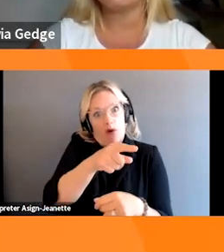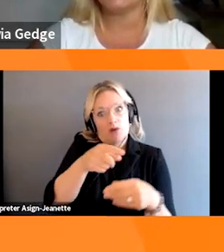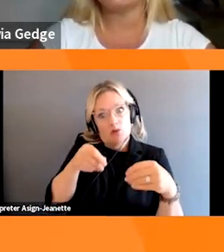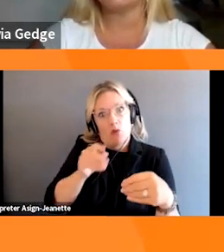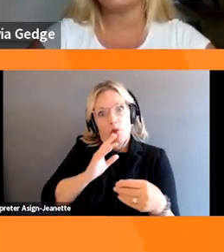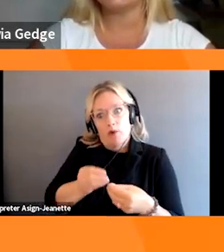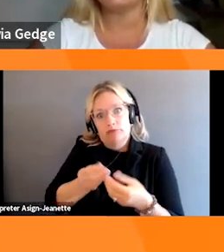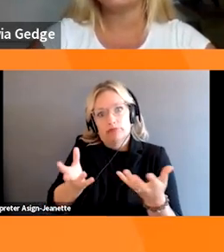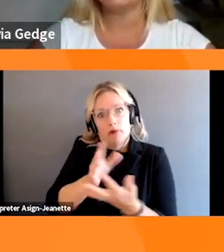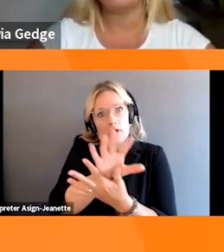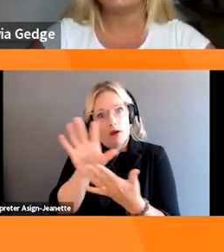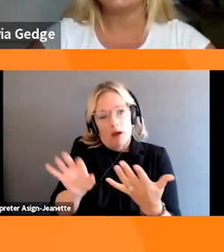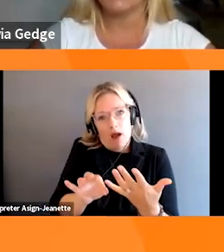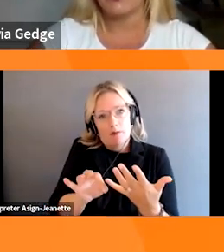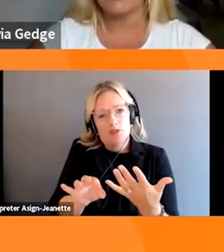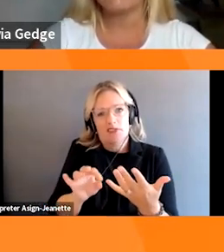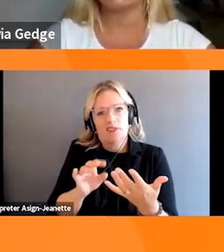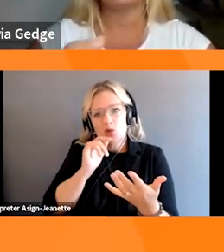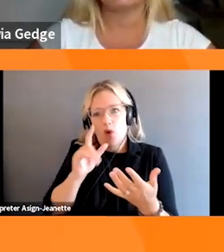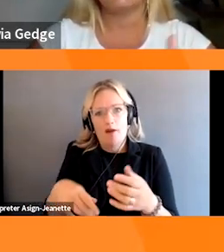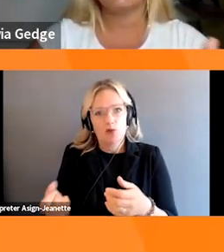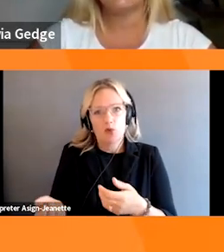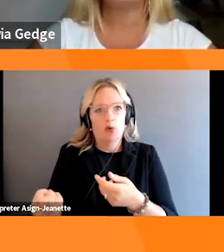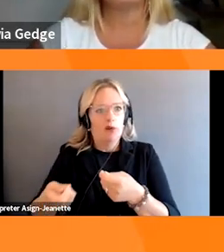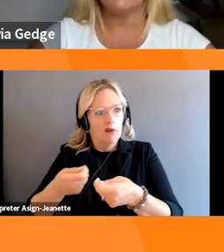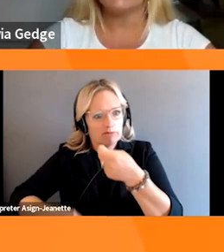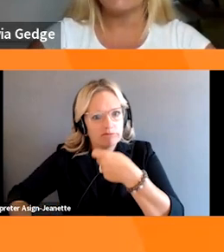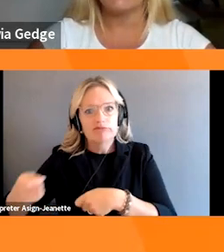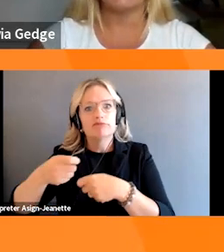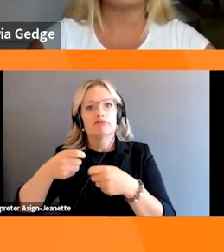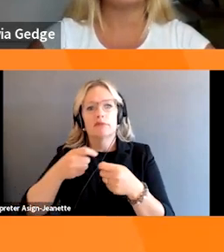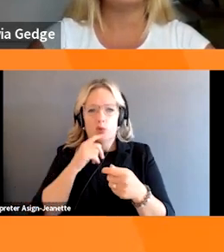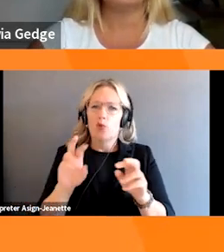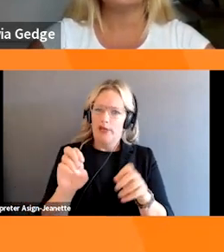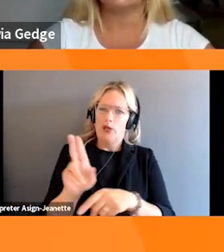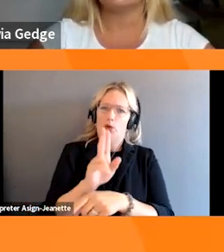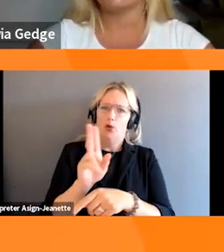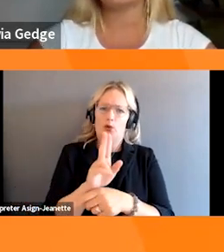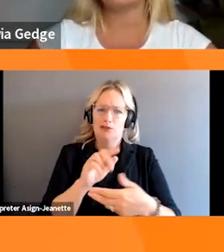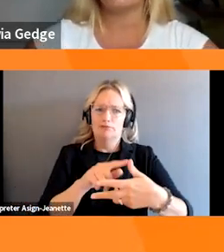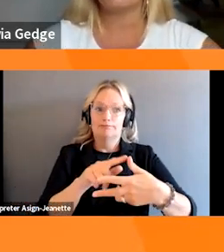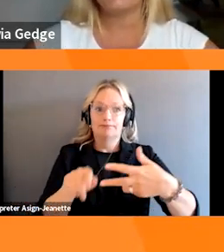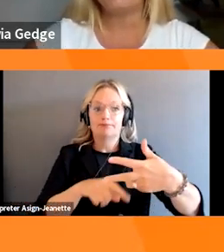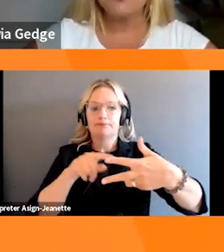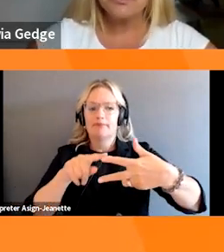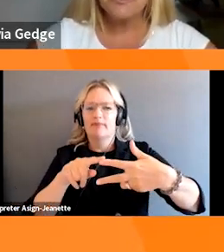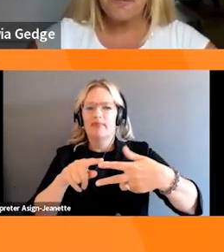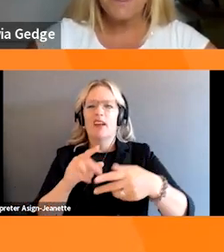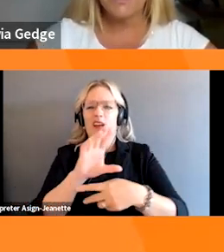can sort of get those old sort of pieces repaired and still reuse them. Siemens is a technology